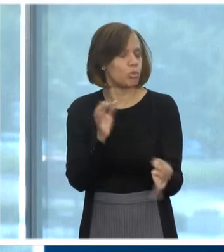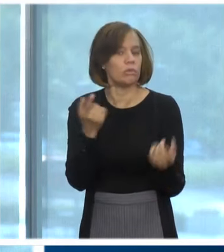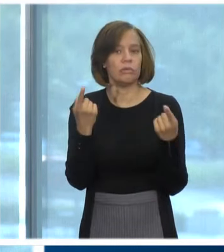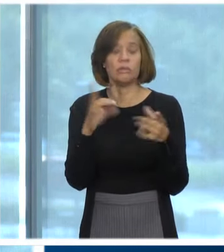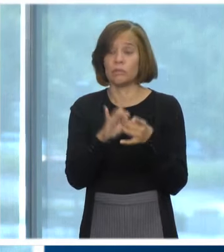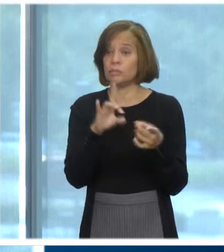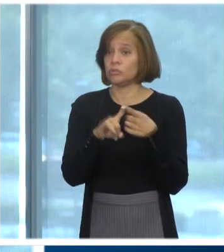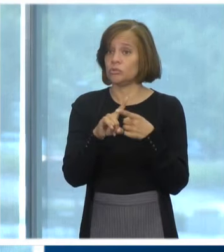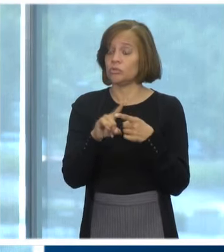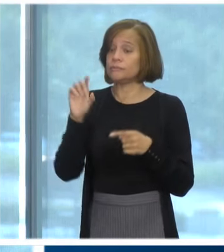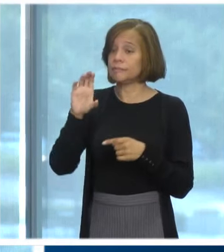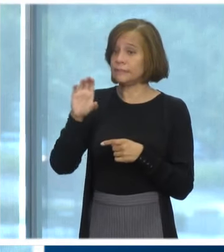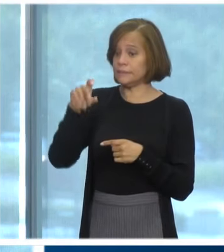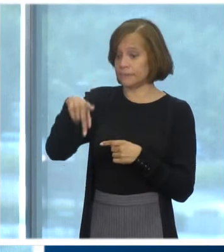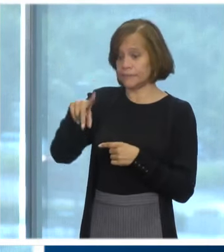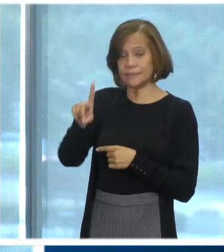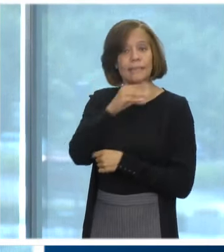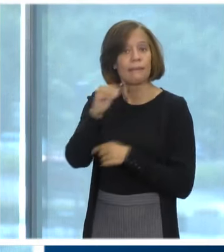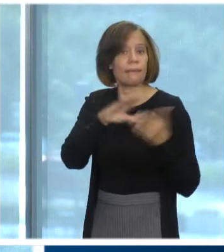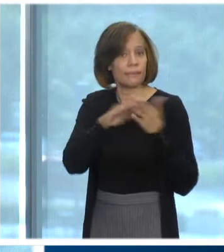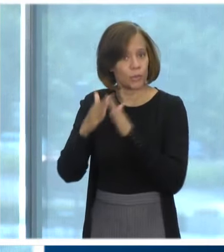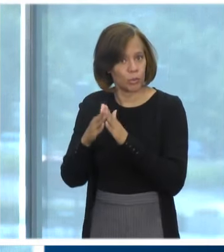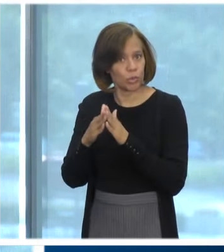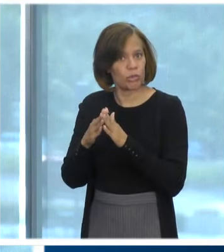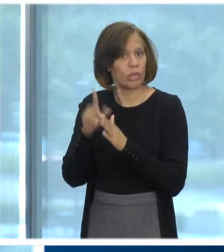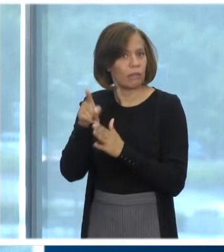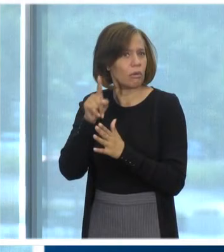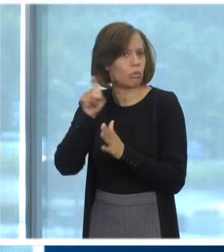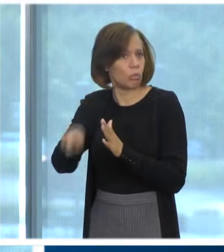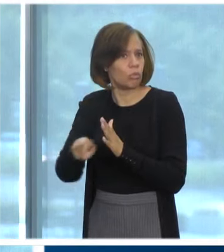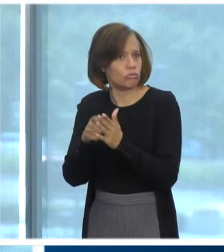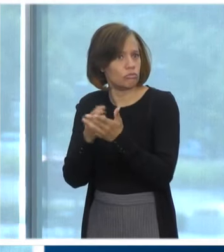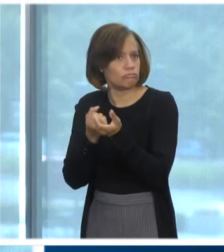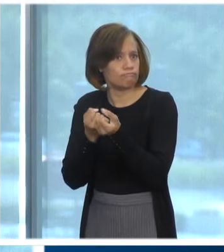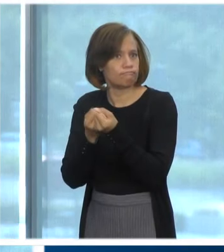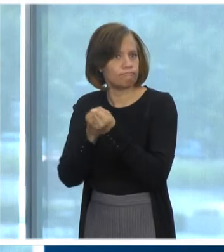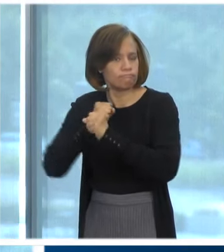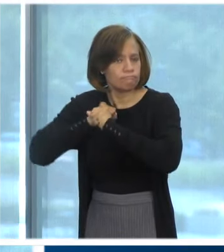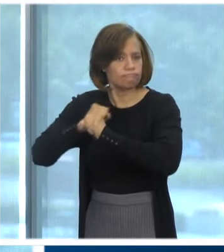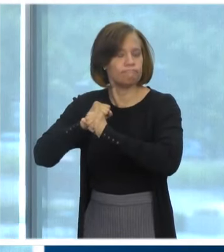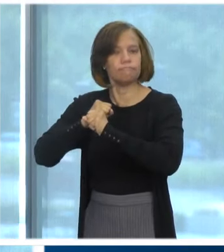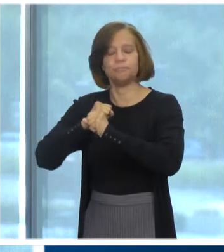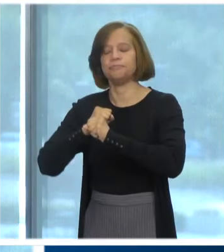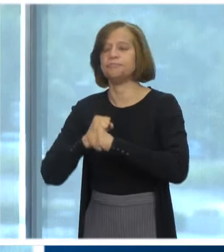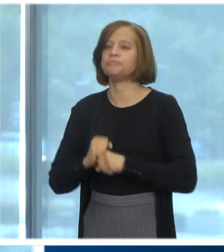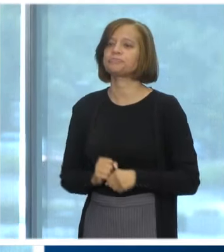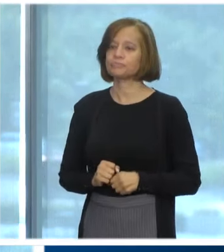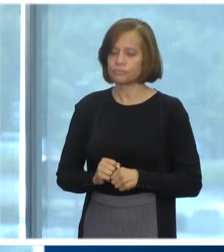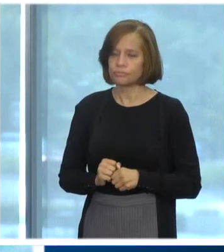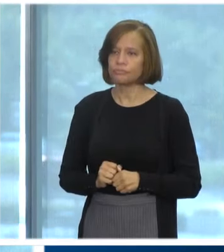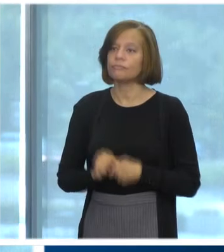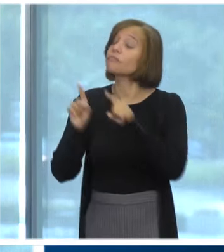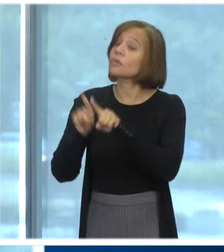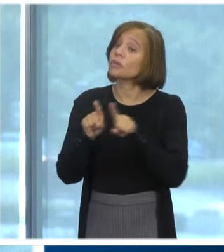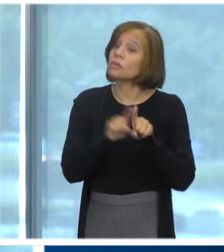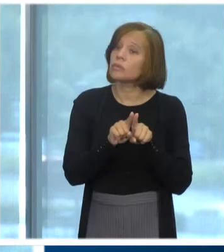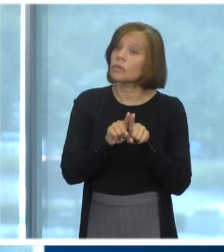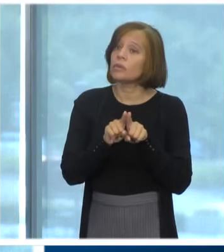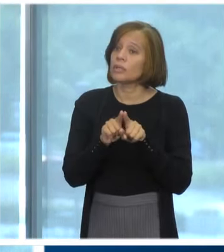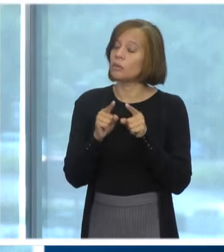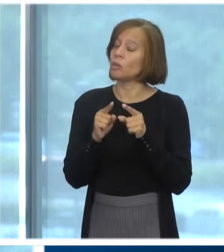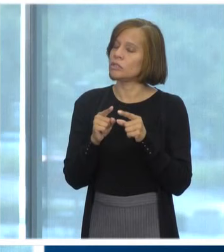CPD's relationship with the community that it is sworn to protect and serve. Also, we identified, we had